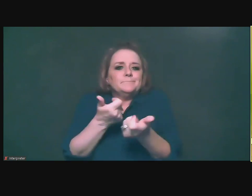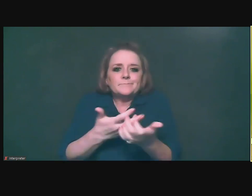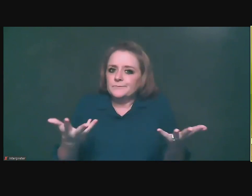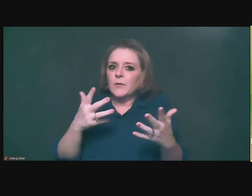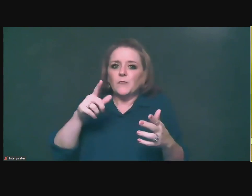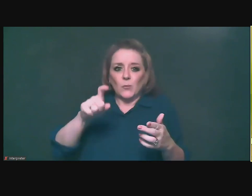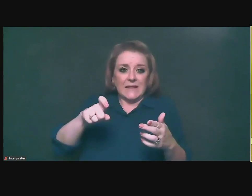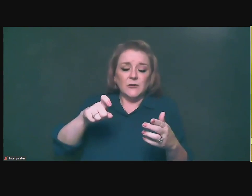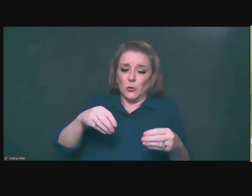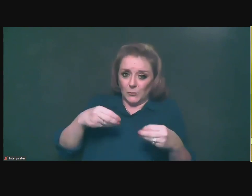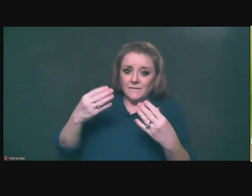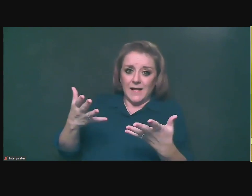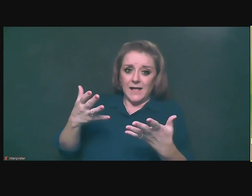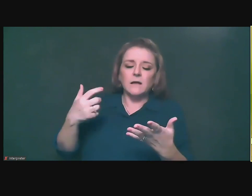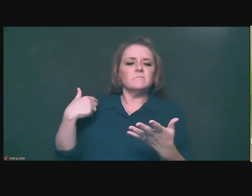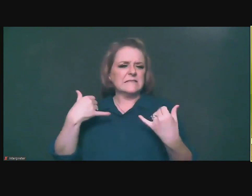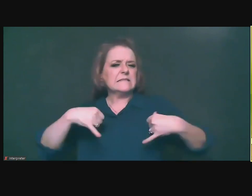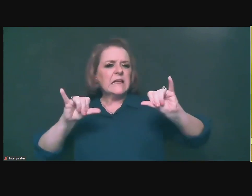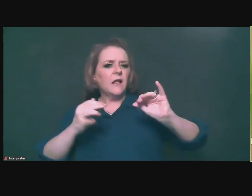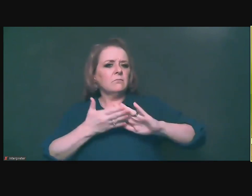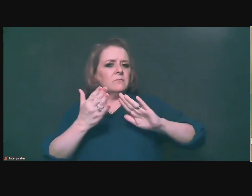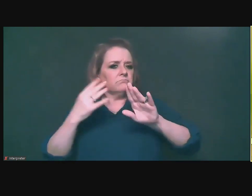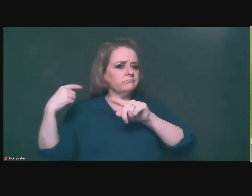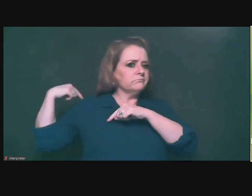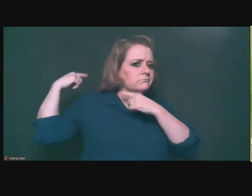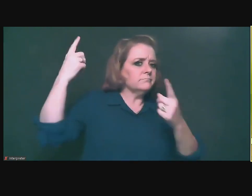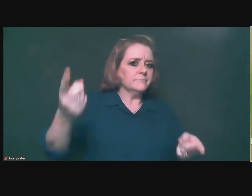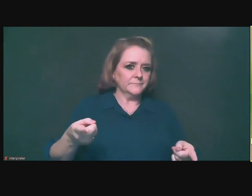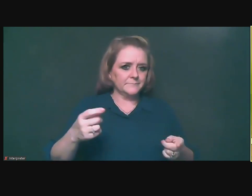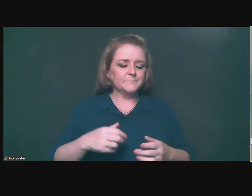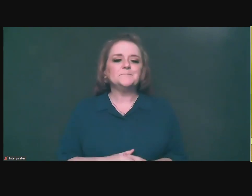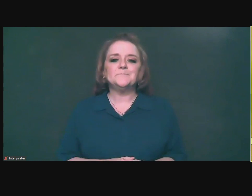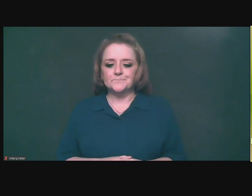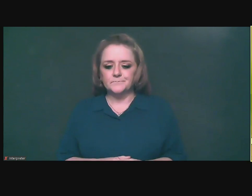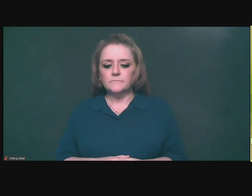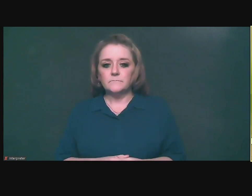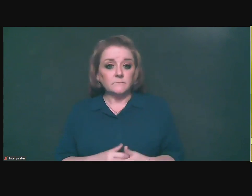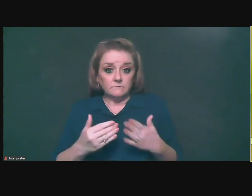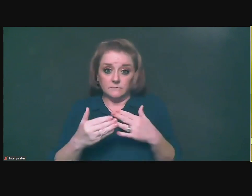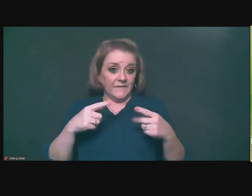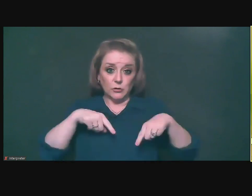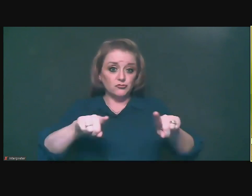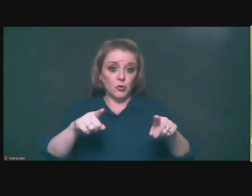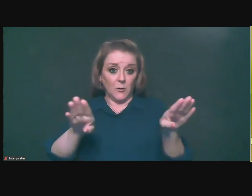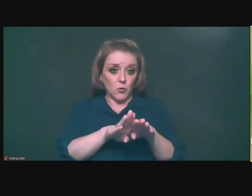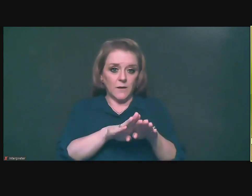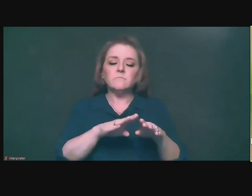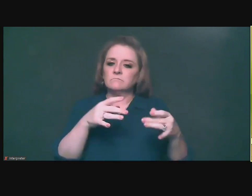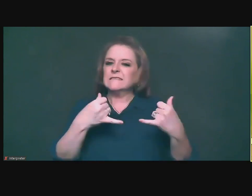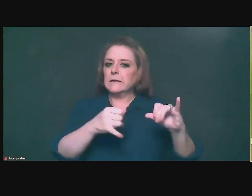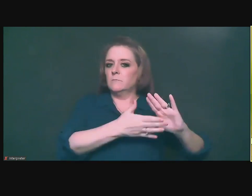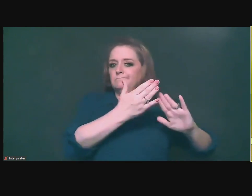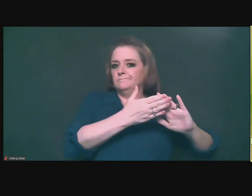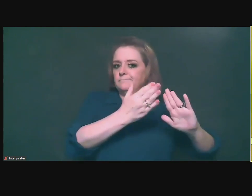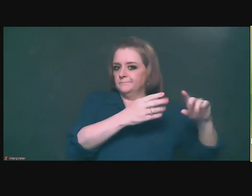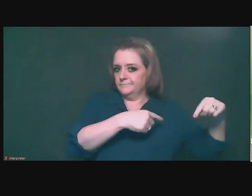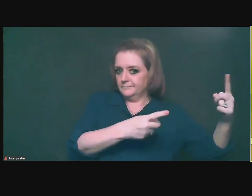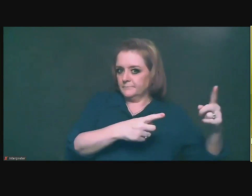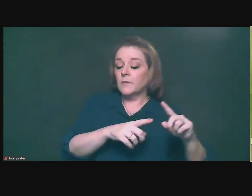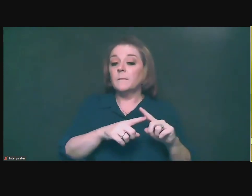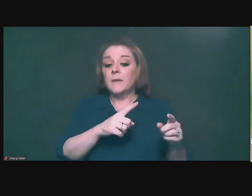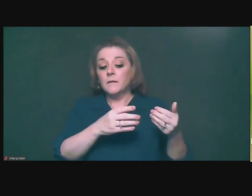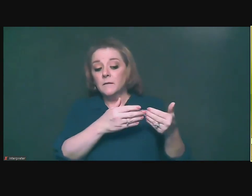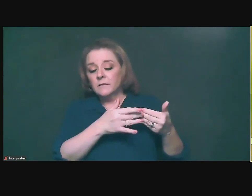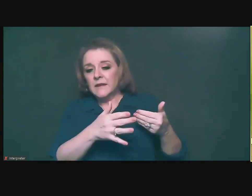to the citizens of Lubbock County have still been provided during this crisis. But I do want to say over the next couple